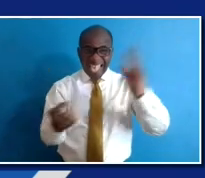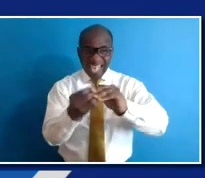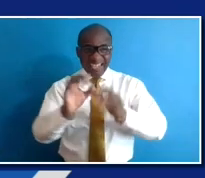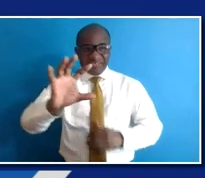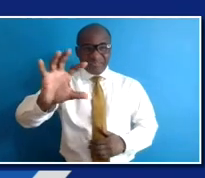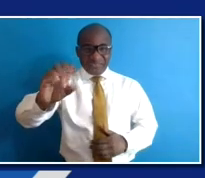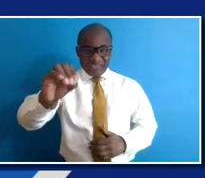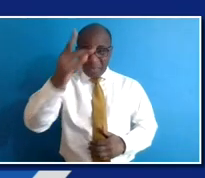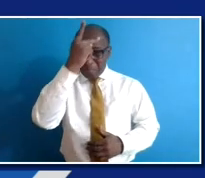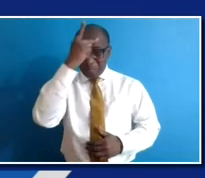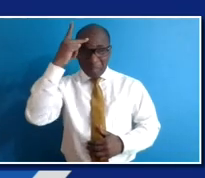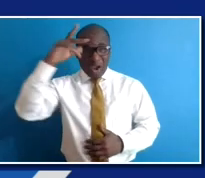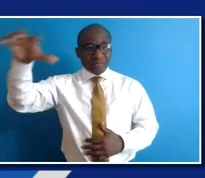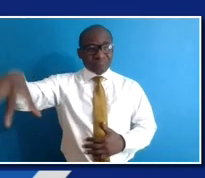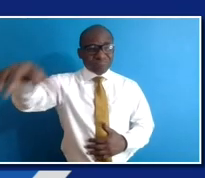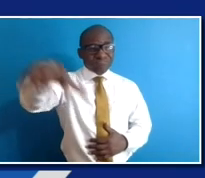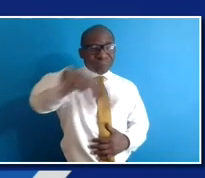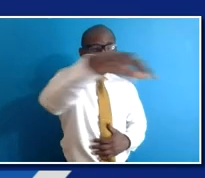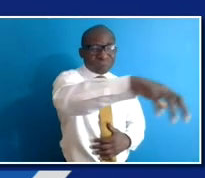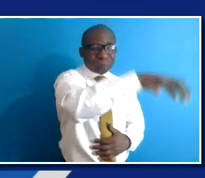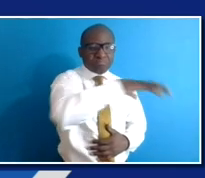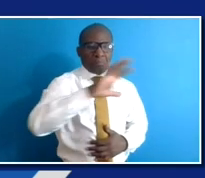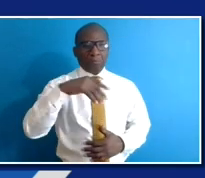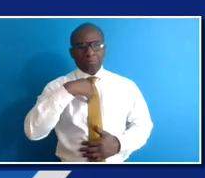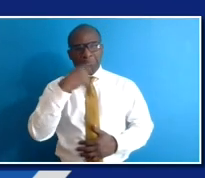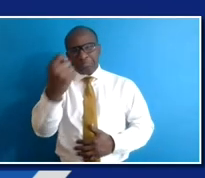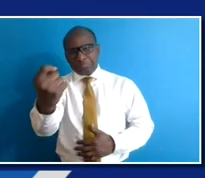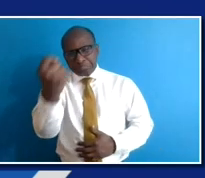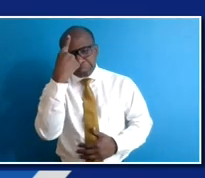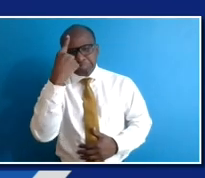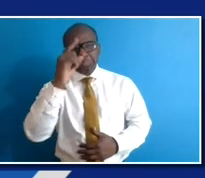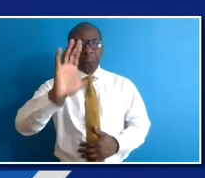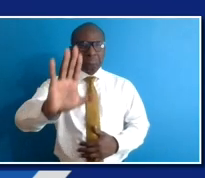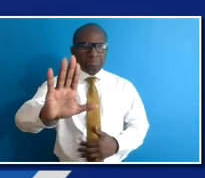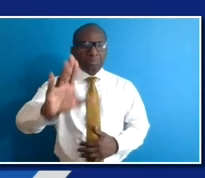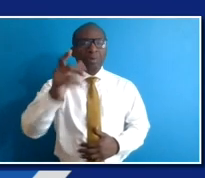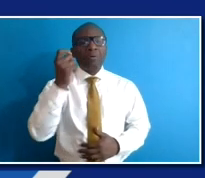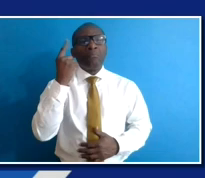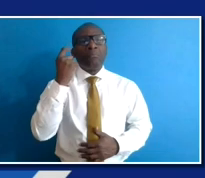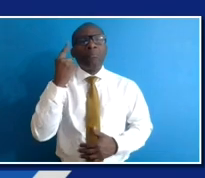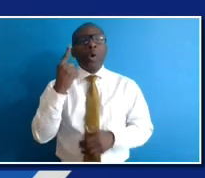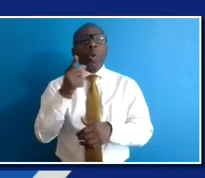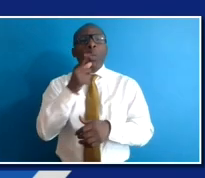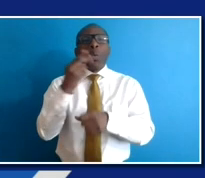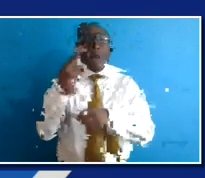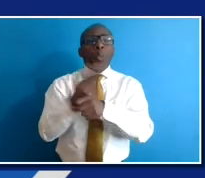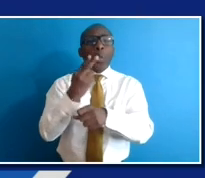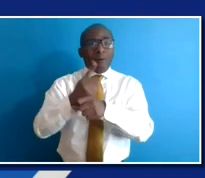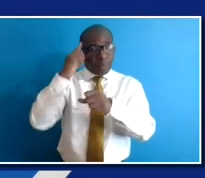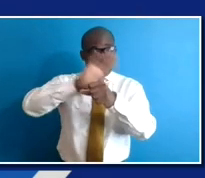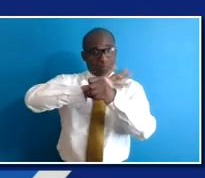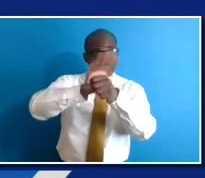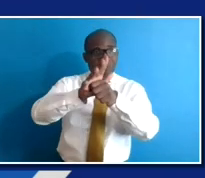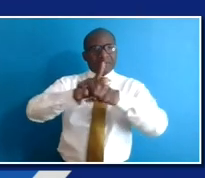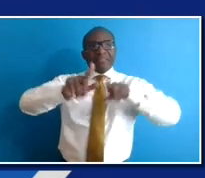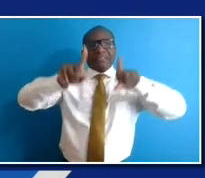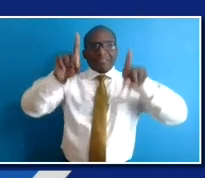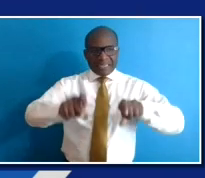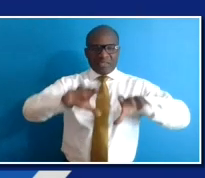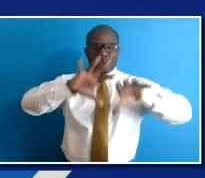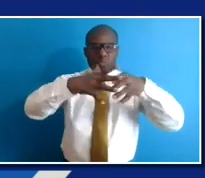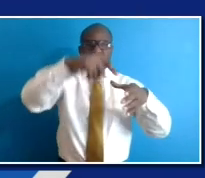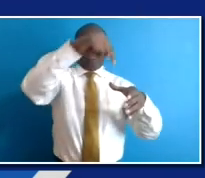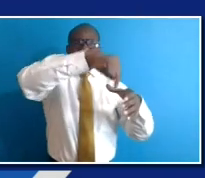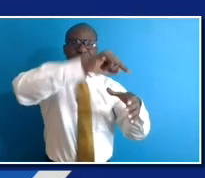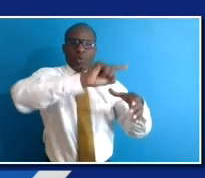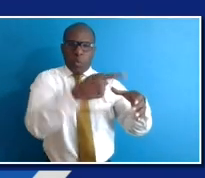Most all have sections of them that are open. Not everything is open, but we've been able, with the leadership of the County Executive and with the Parks